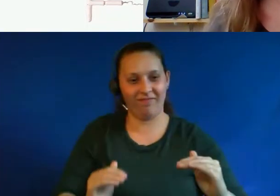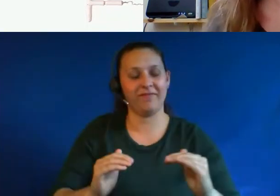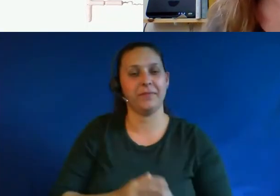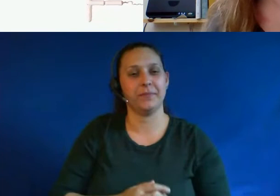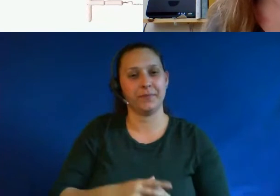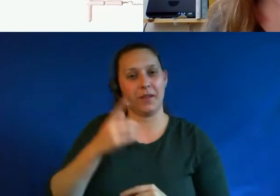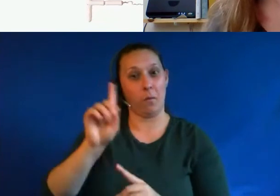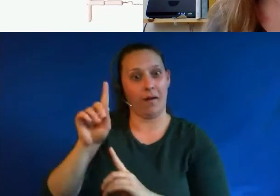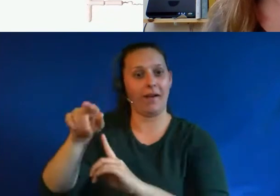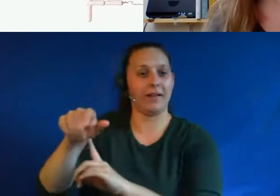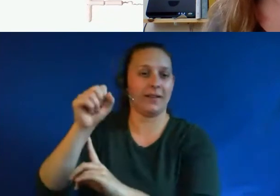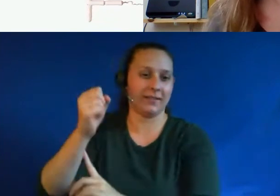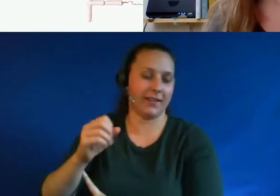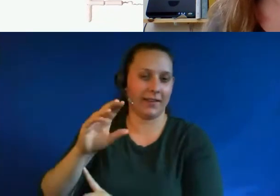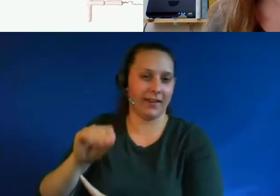one